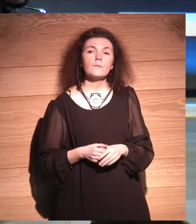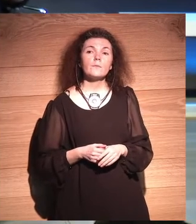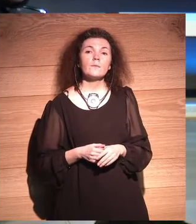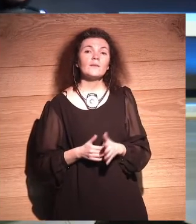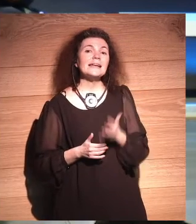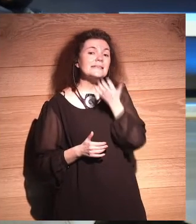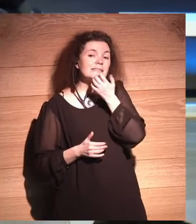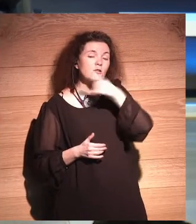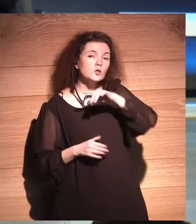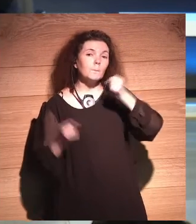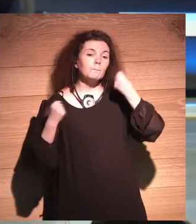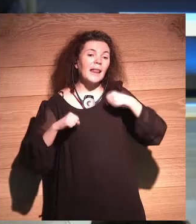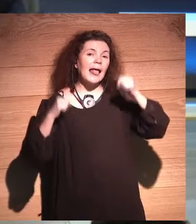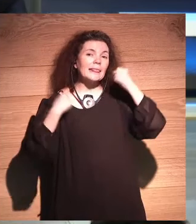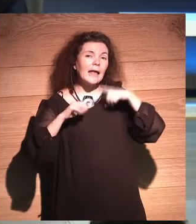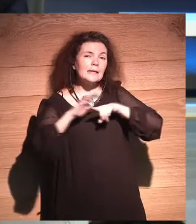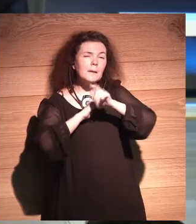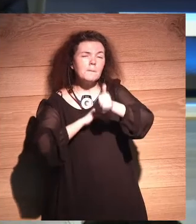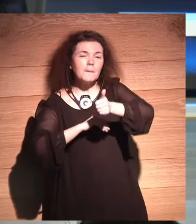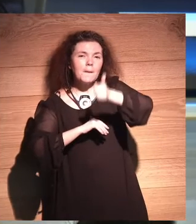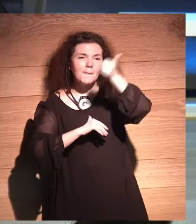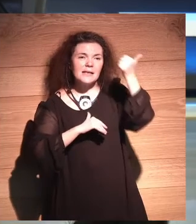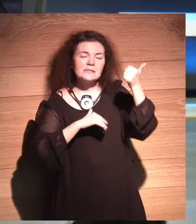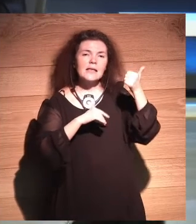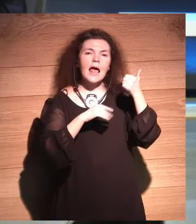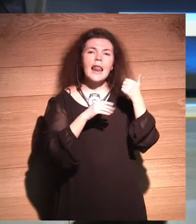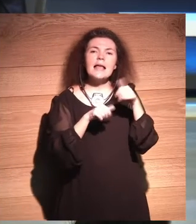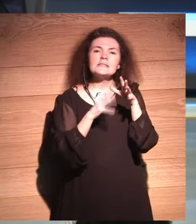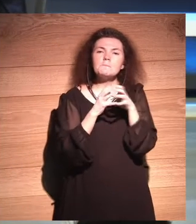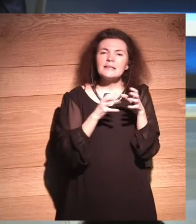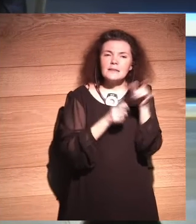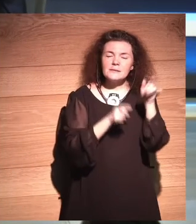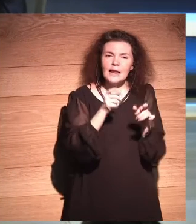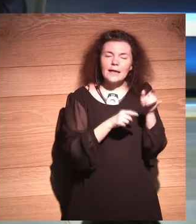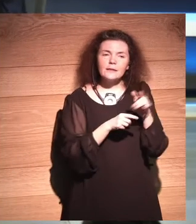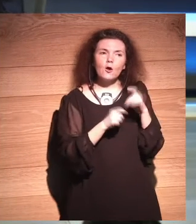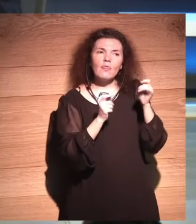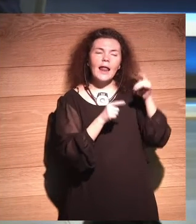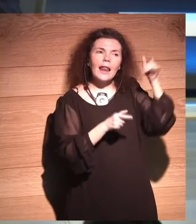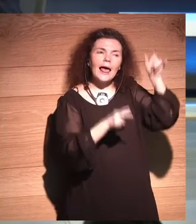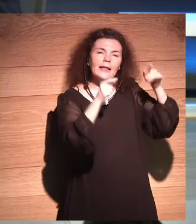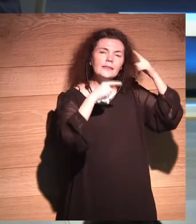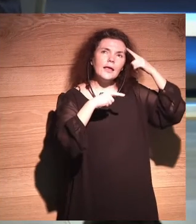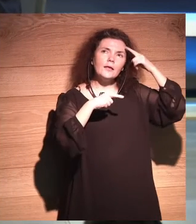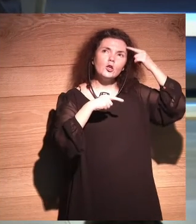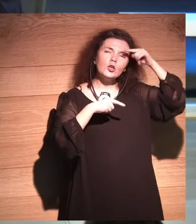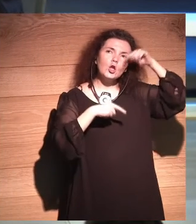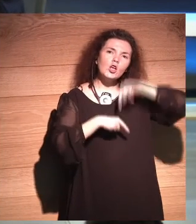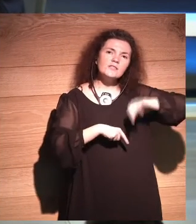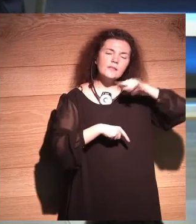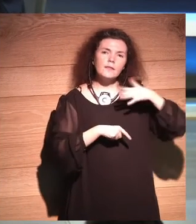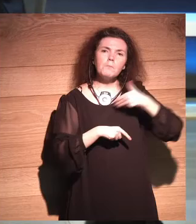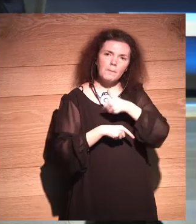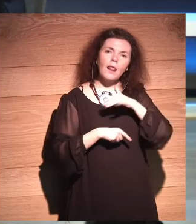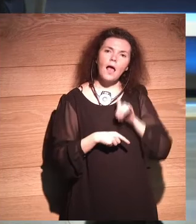the expectation that people will have a role to play, and that it's incumbent upon our political officials, on our civil servants to